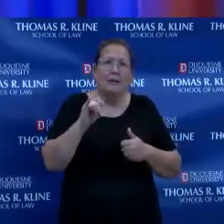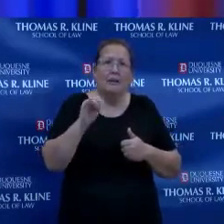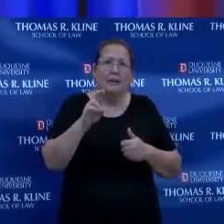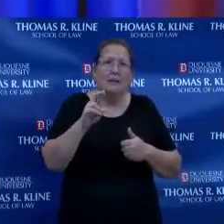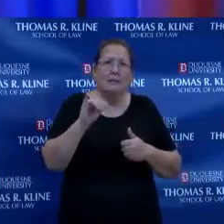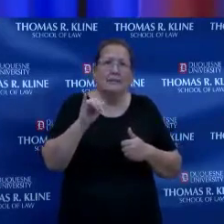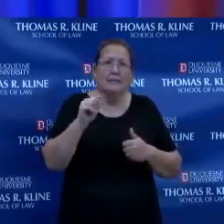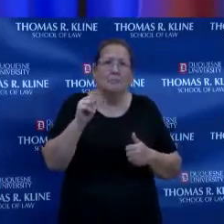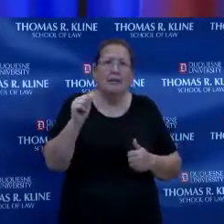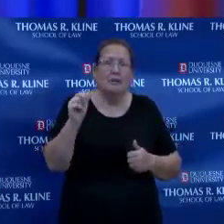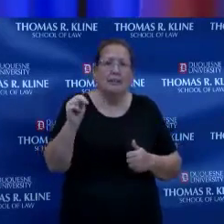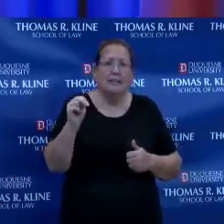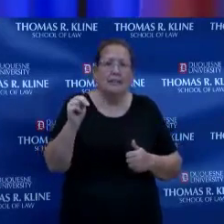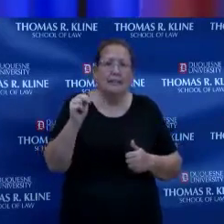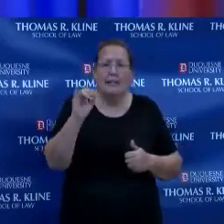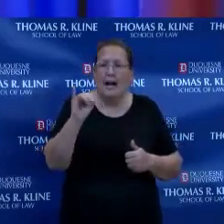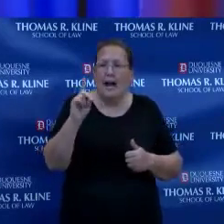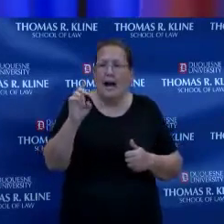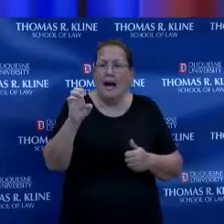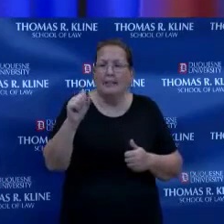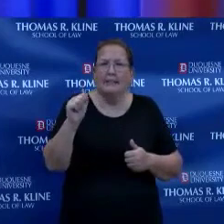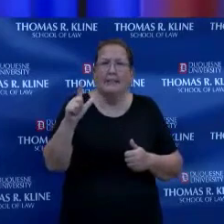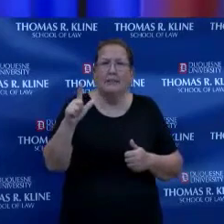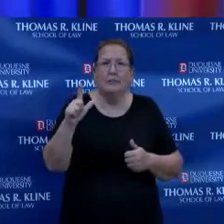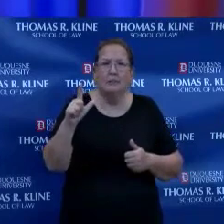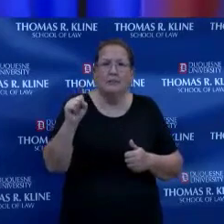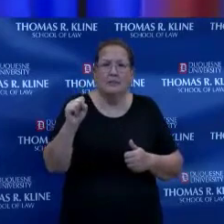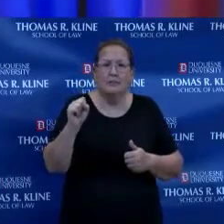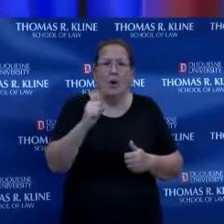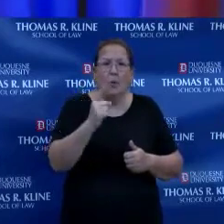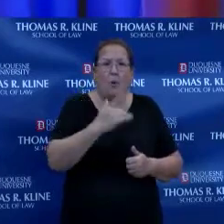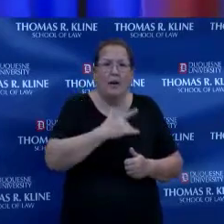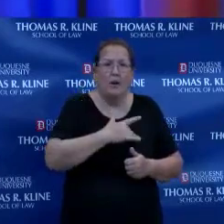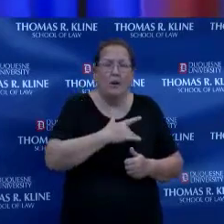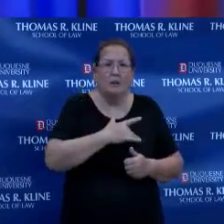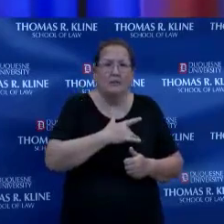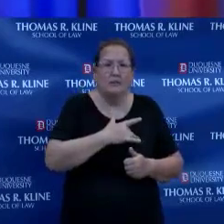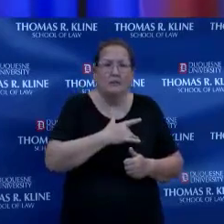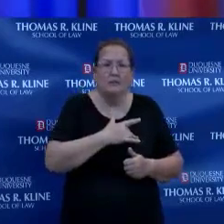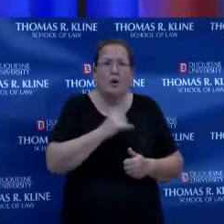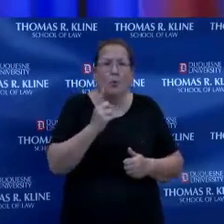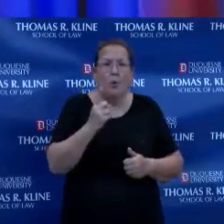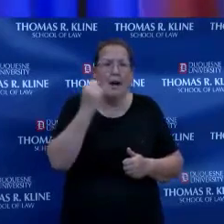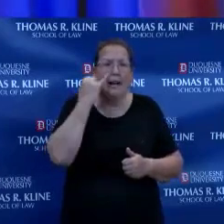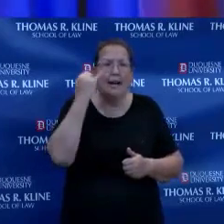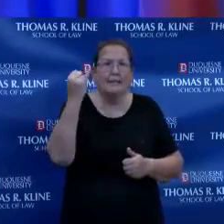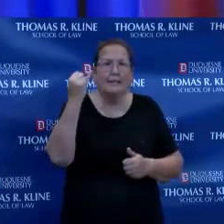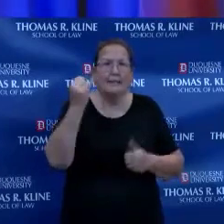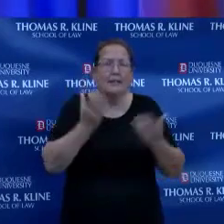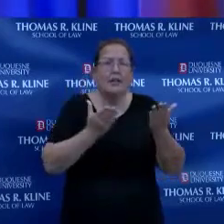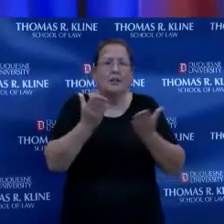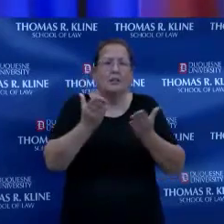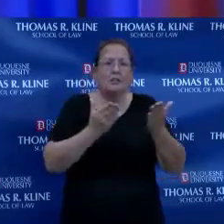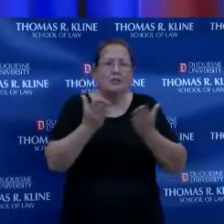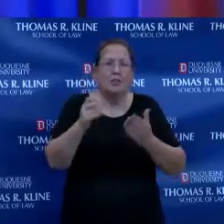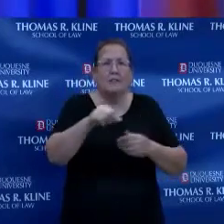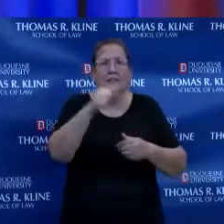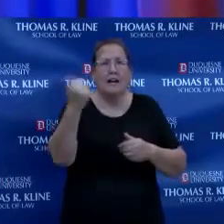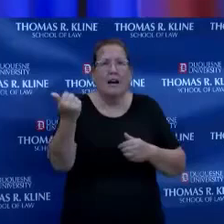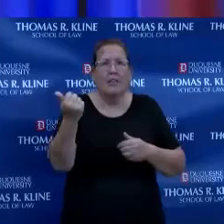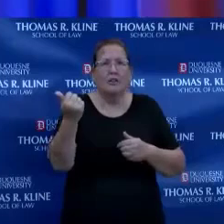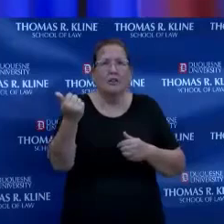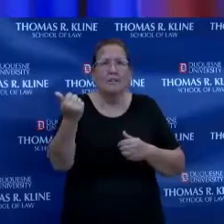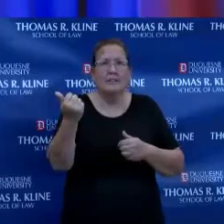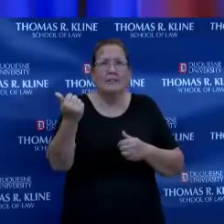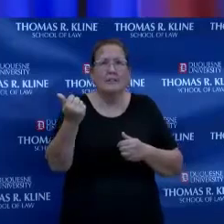heart, one spirit. Service to others, service to the community.